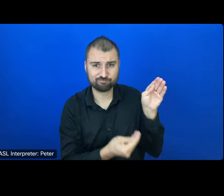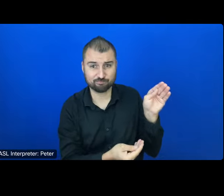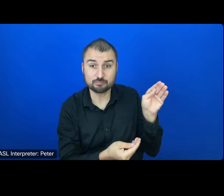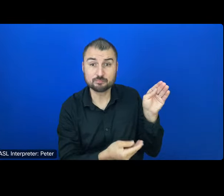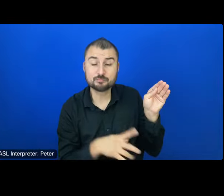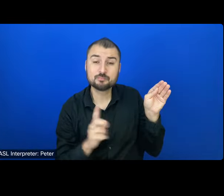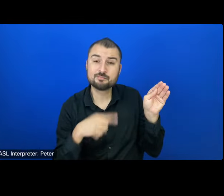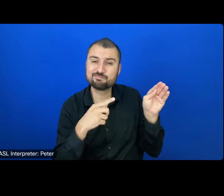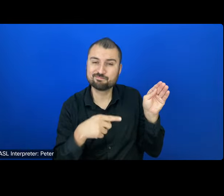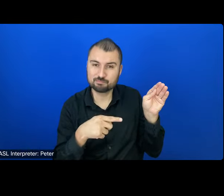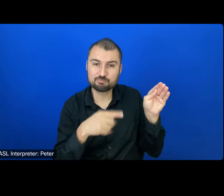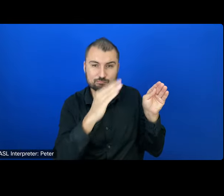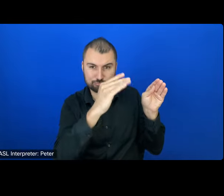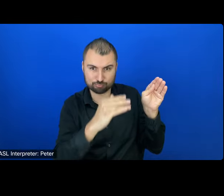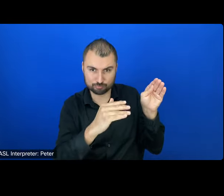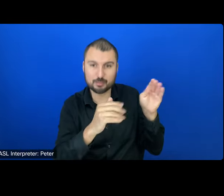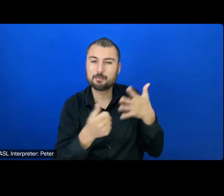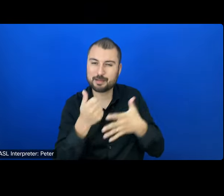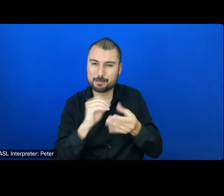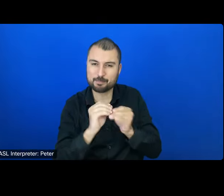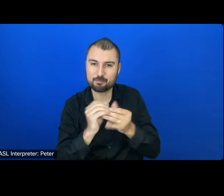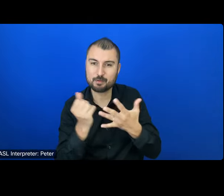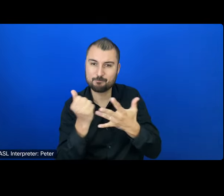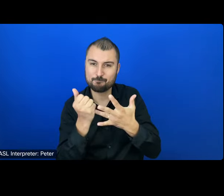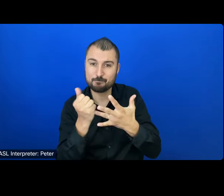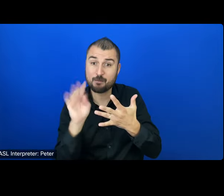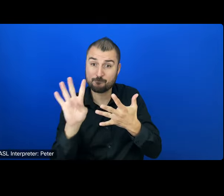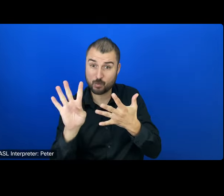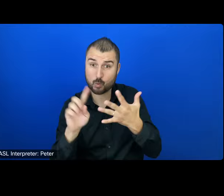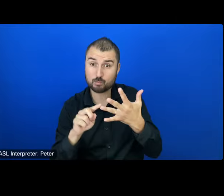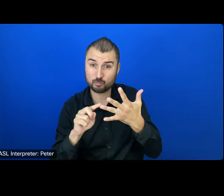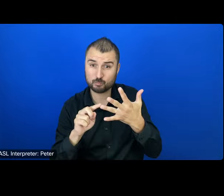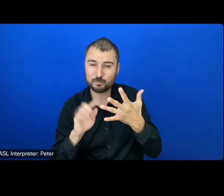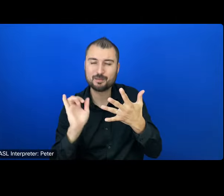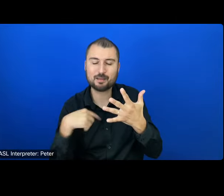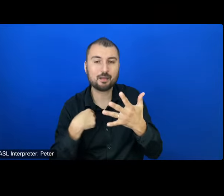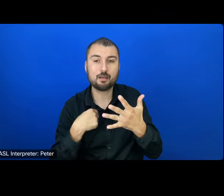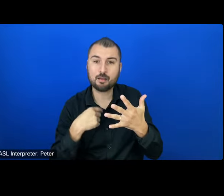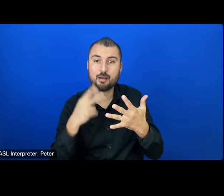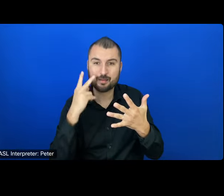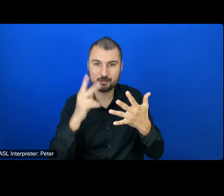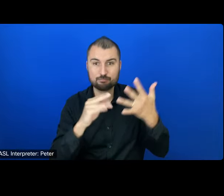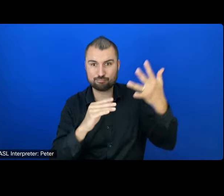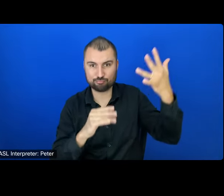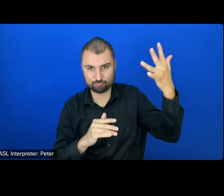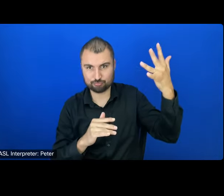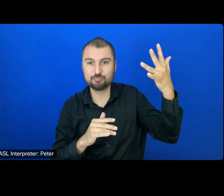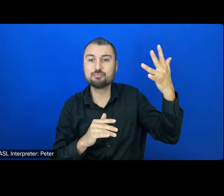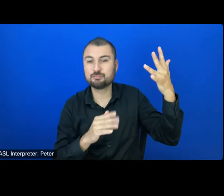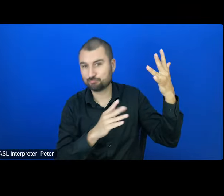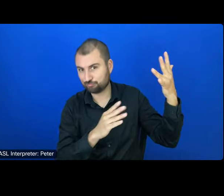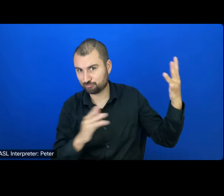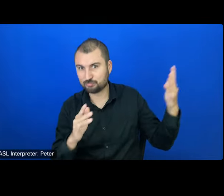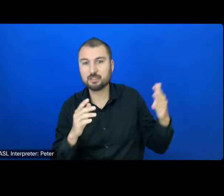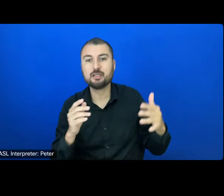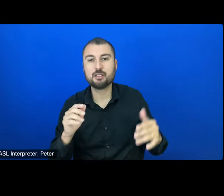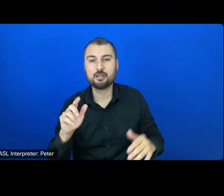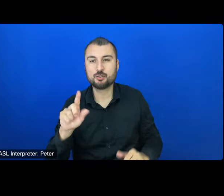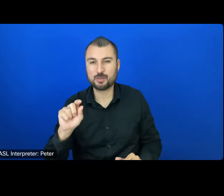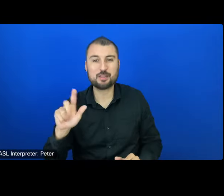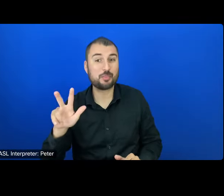it is priority number 4. Oh, okay, of this. And I do have them all the way up to 2031. And as